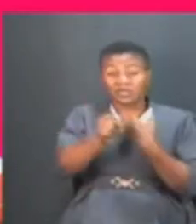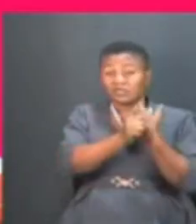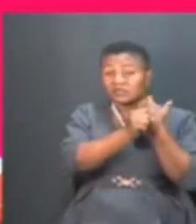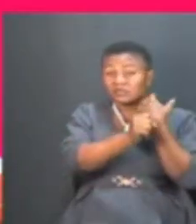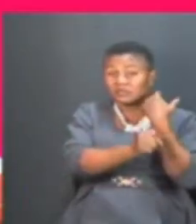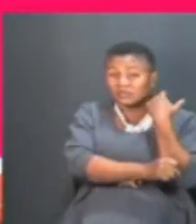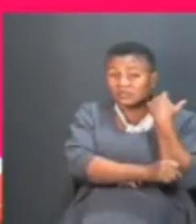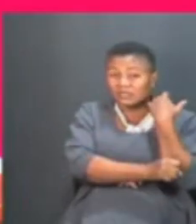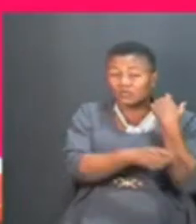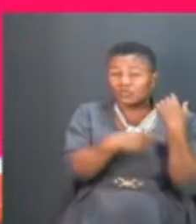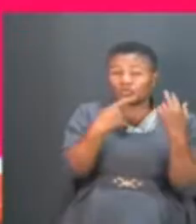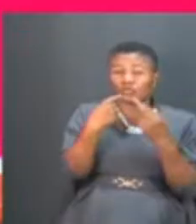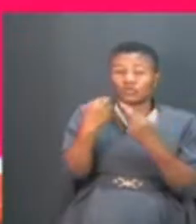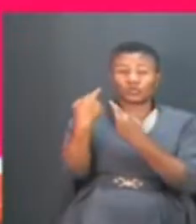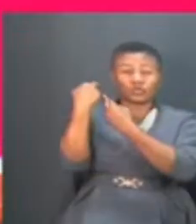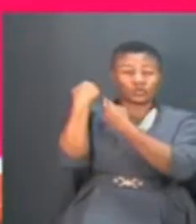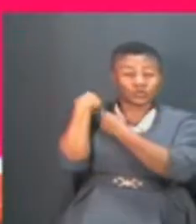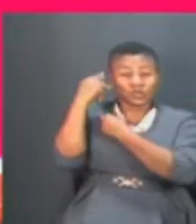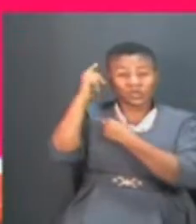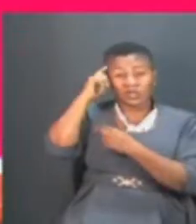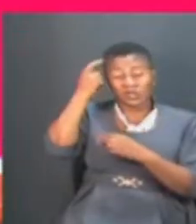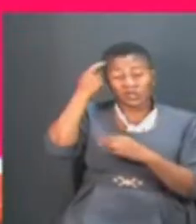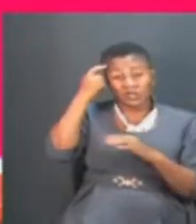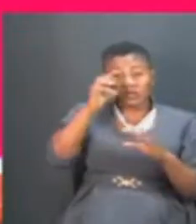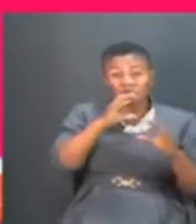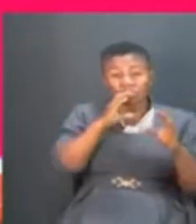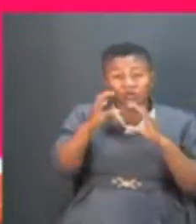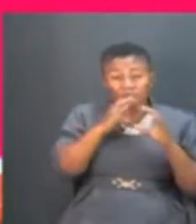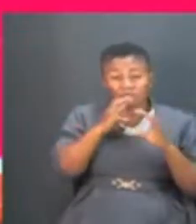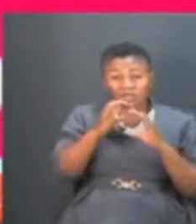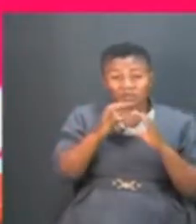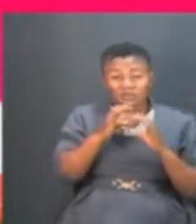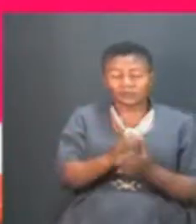government communications. Speaker,